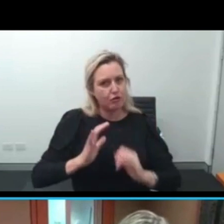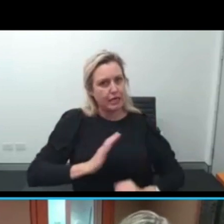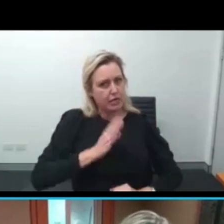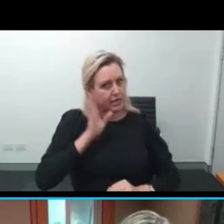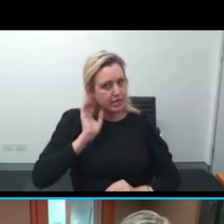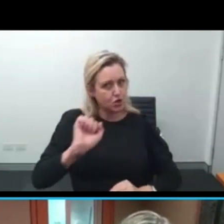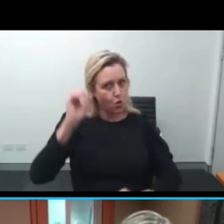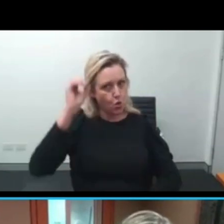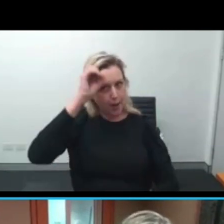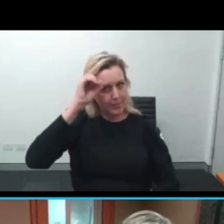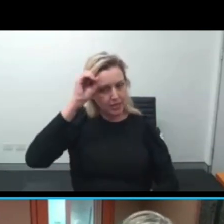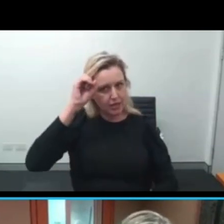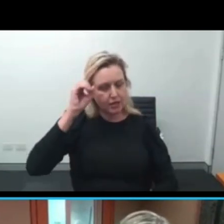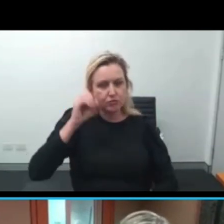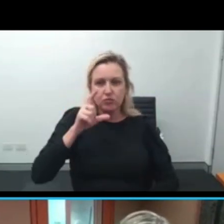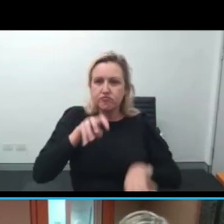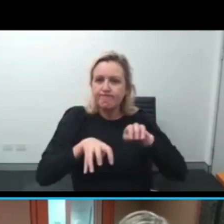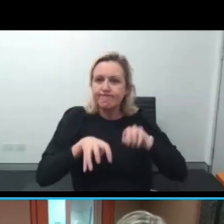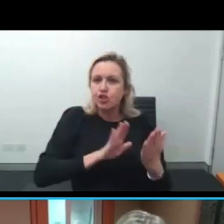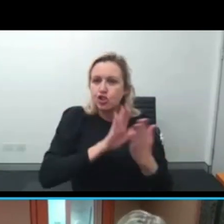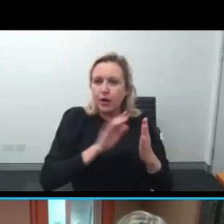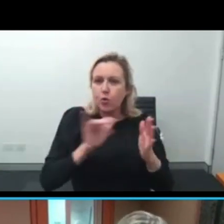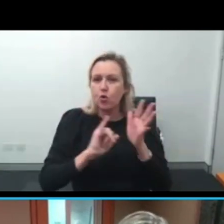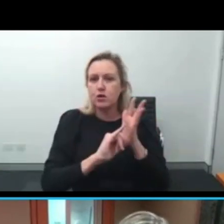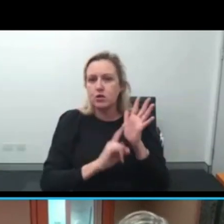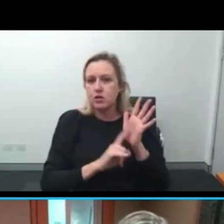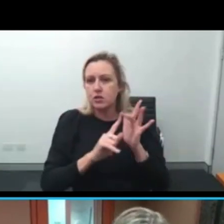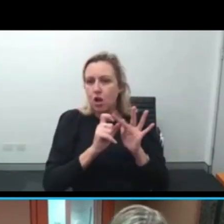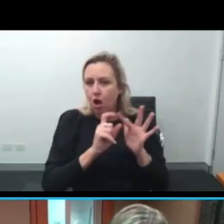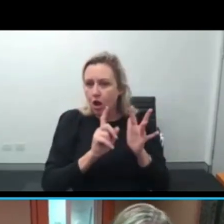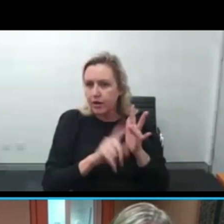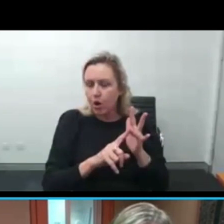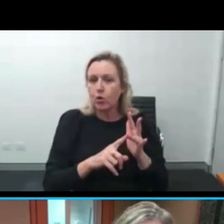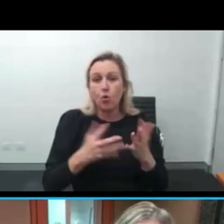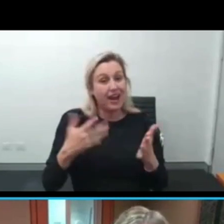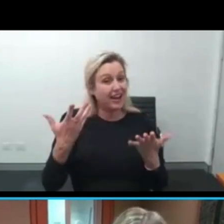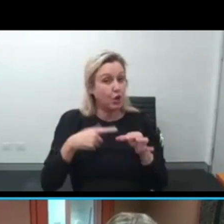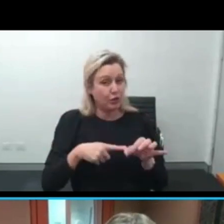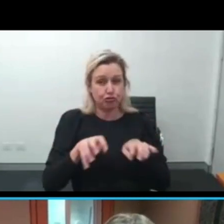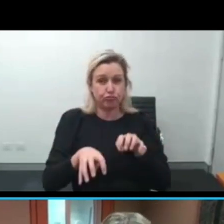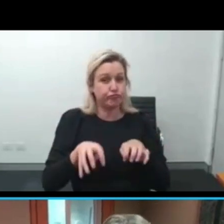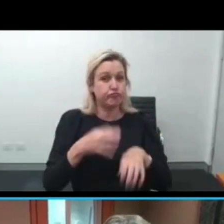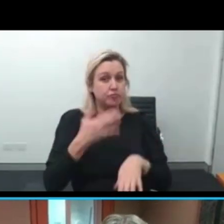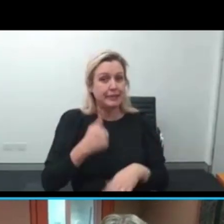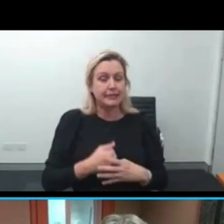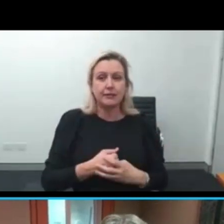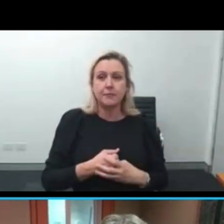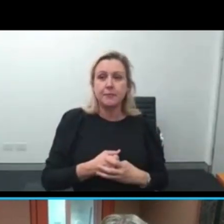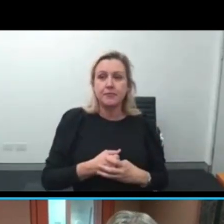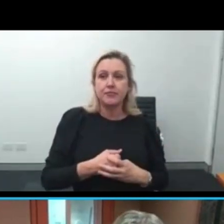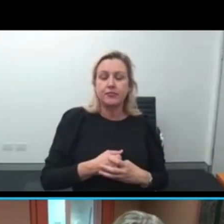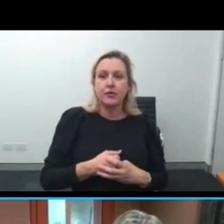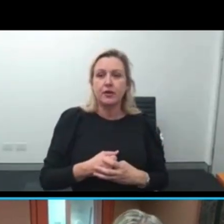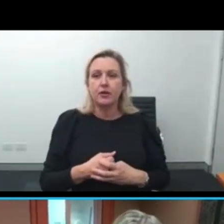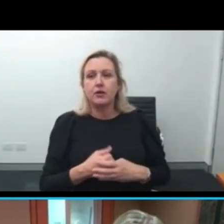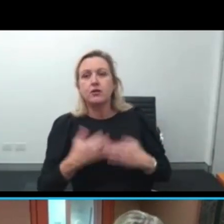views through the chat and the Slido, and if you've got questions, of course, as well. So I'm going to cover the